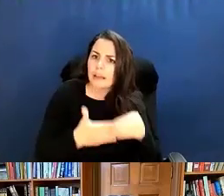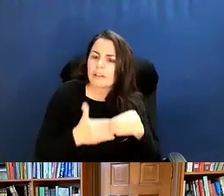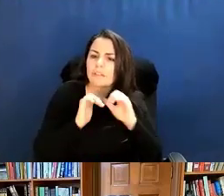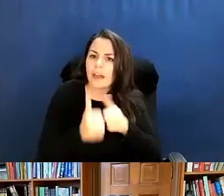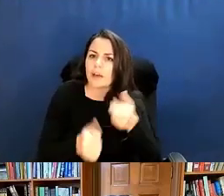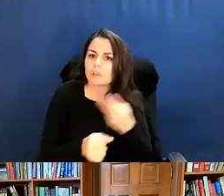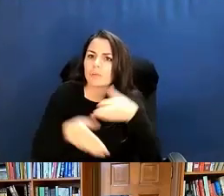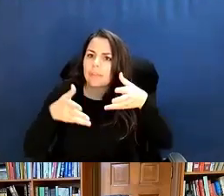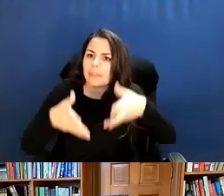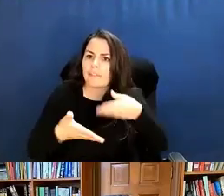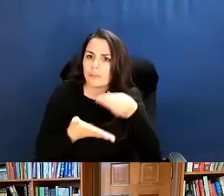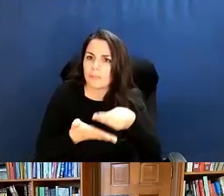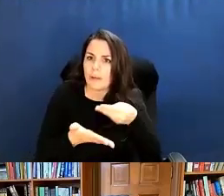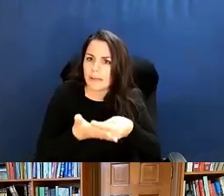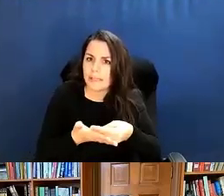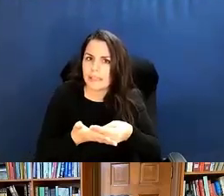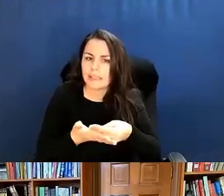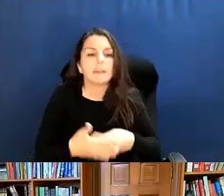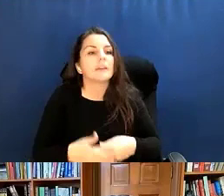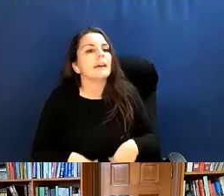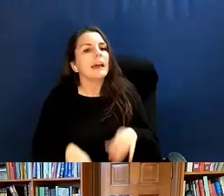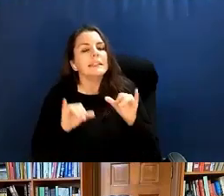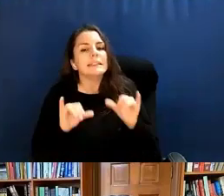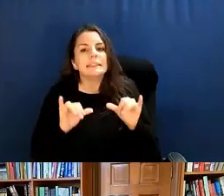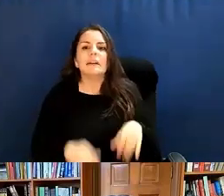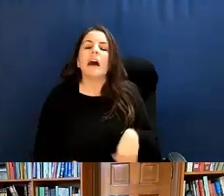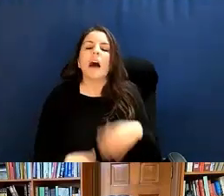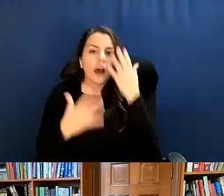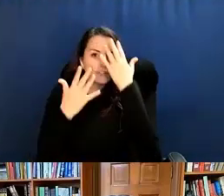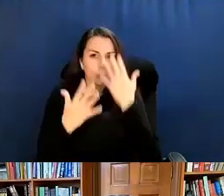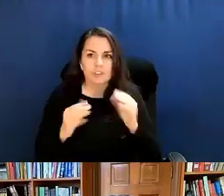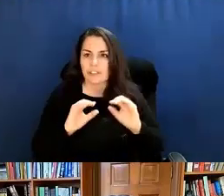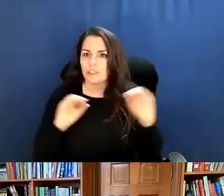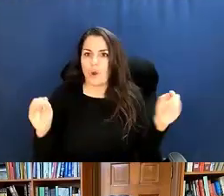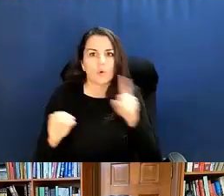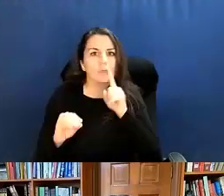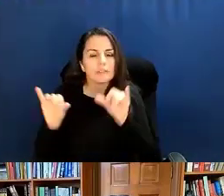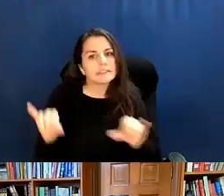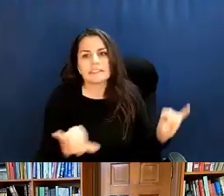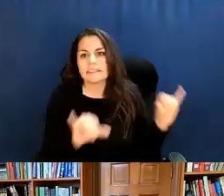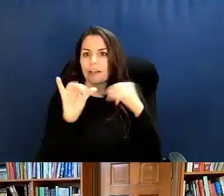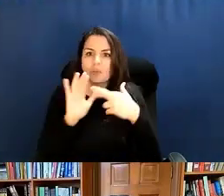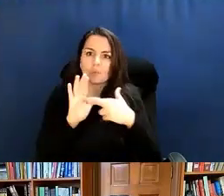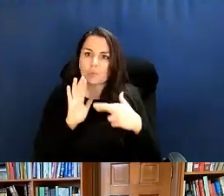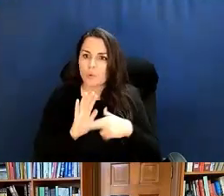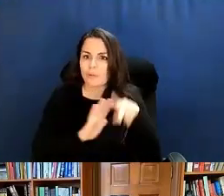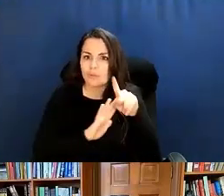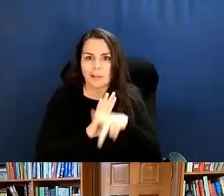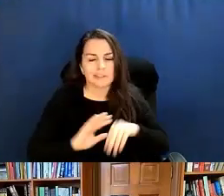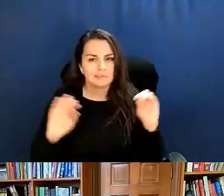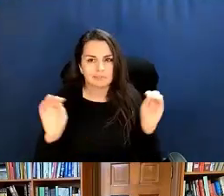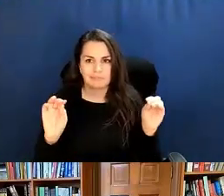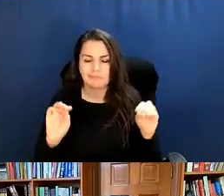maybe weigh in on this, but we don't apply that rule to the candidacy. That's helpful, thank